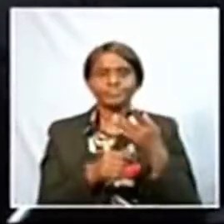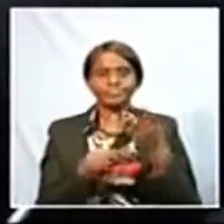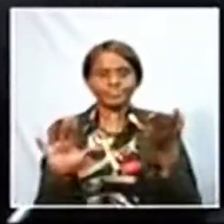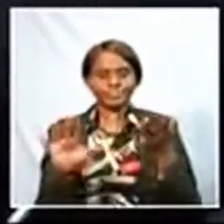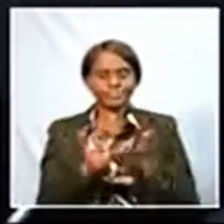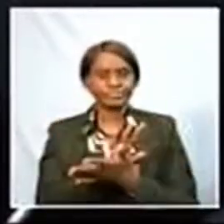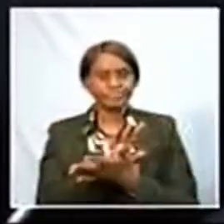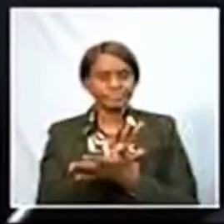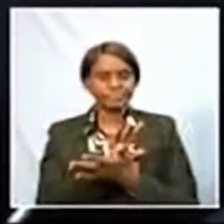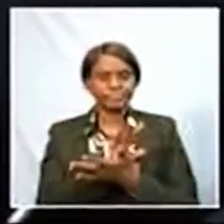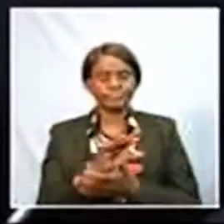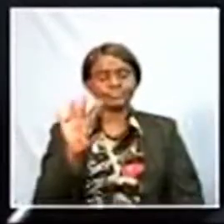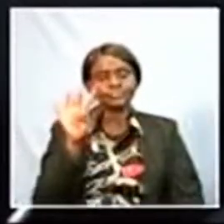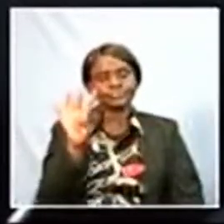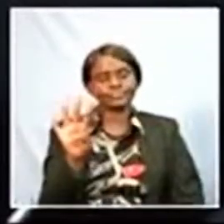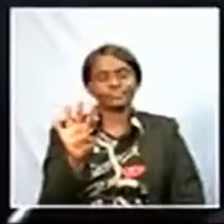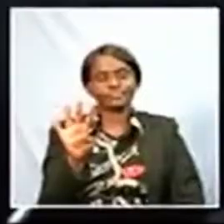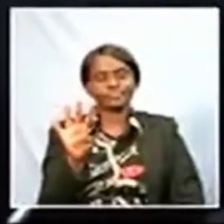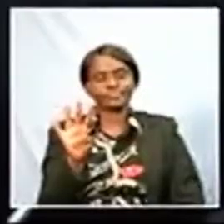page 4.